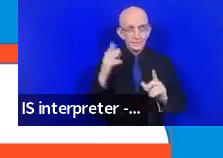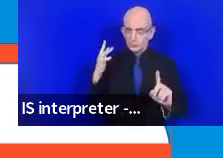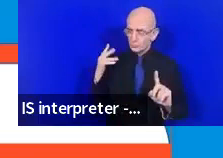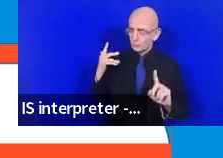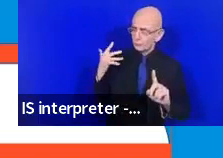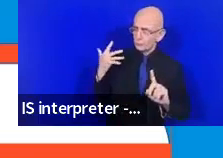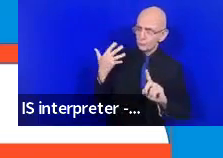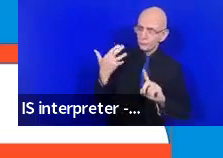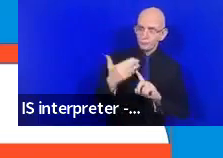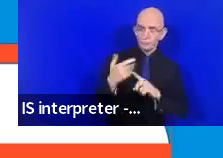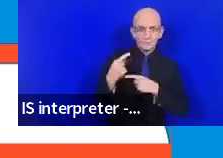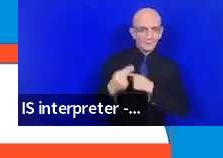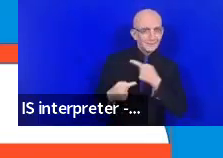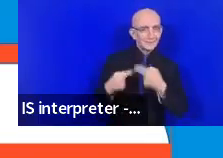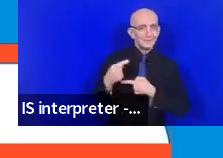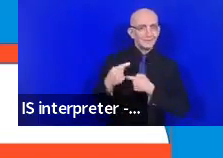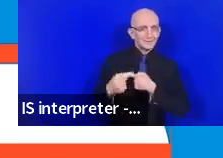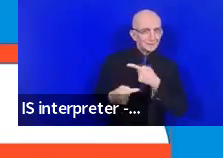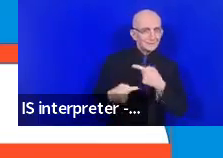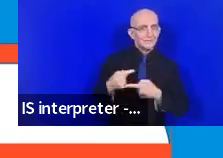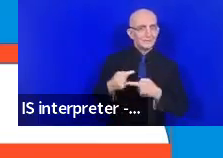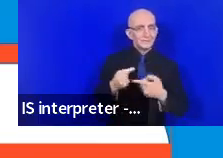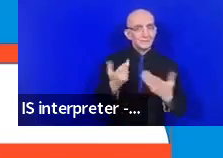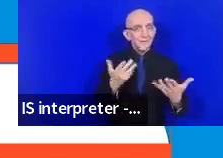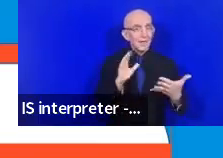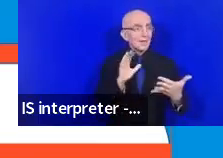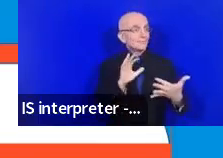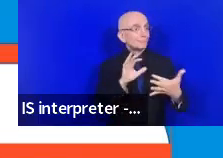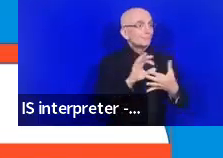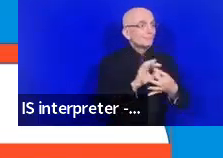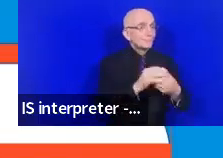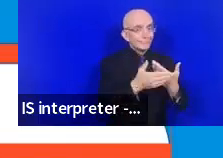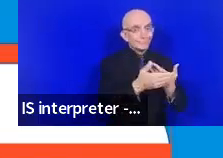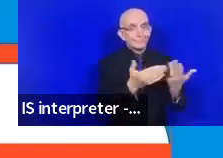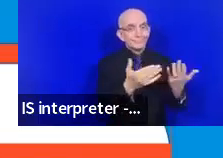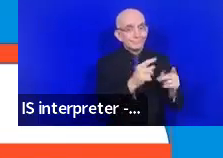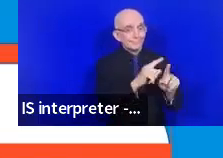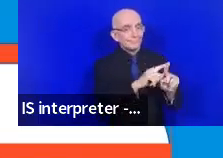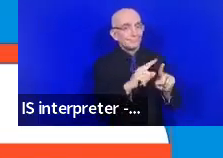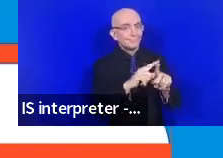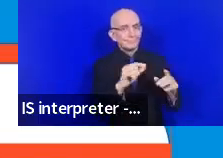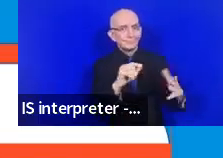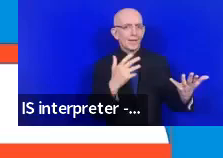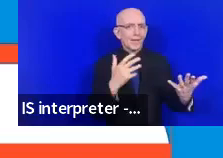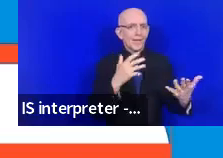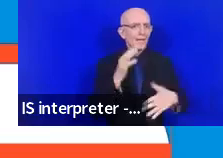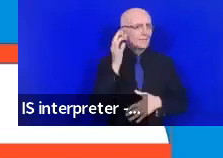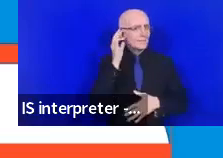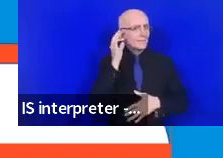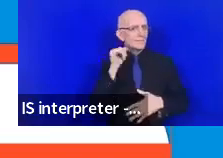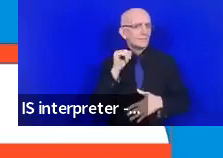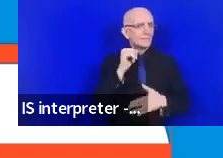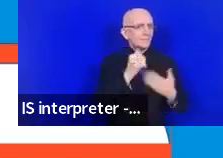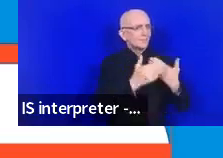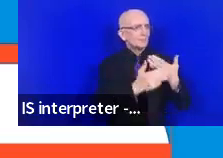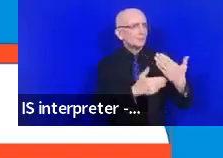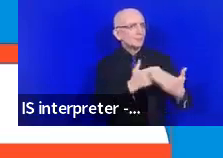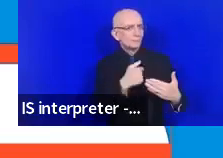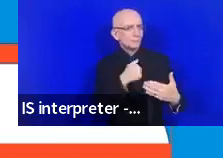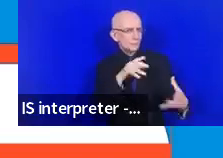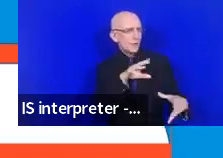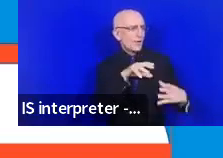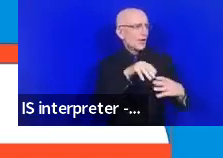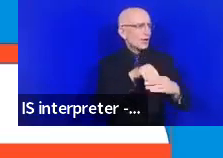interacting with the feminist movement, either in meetings, either in in-person events, either